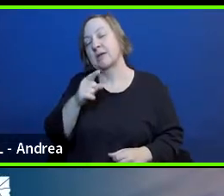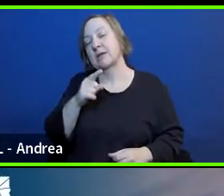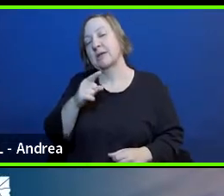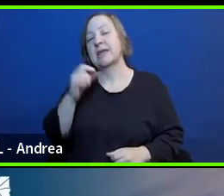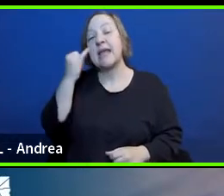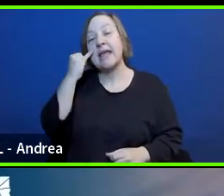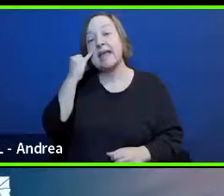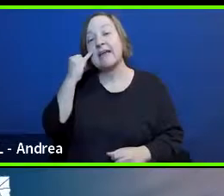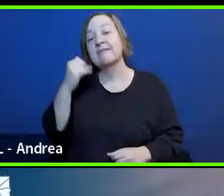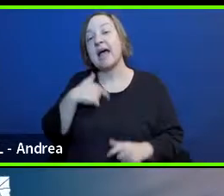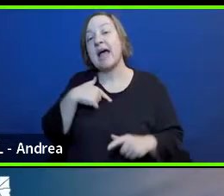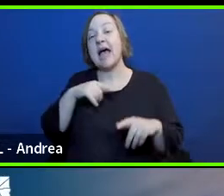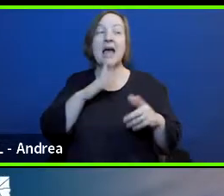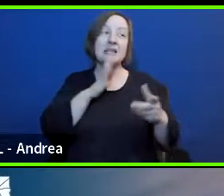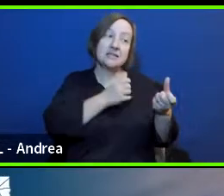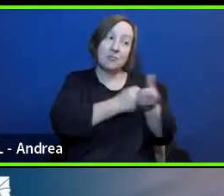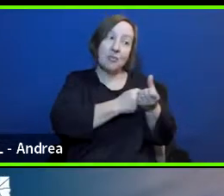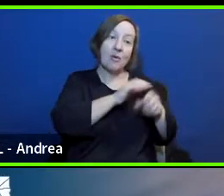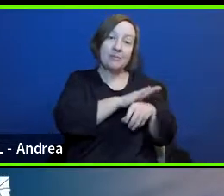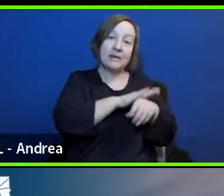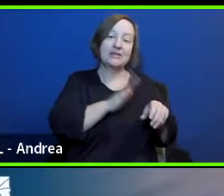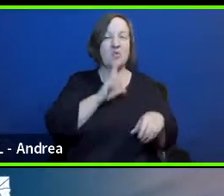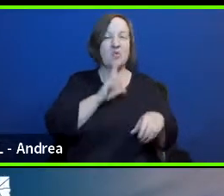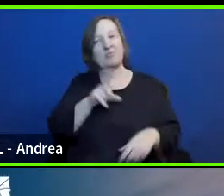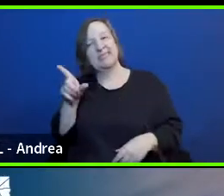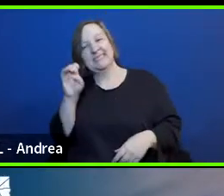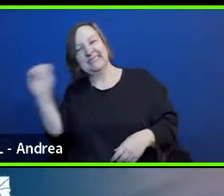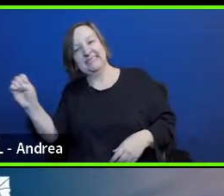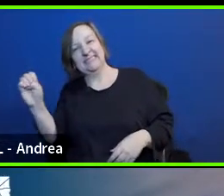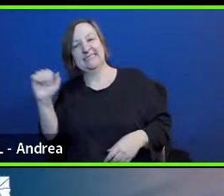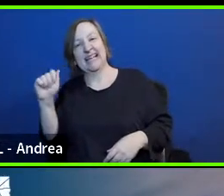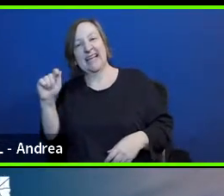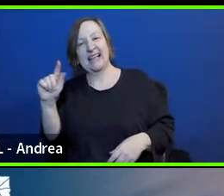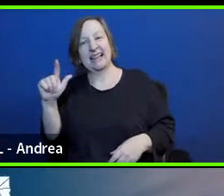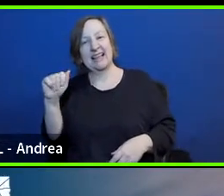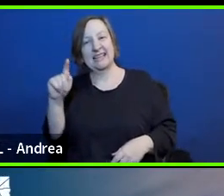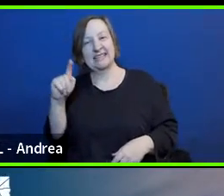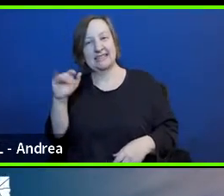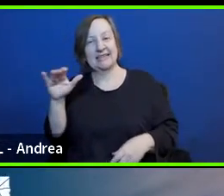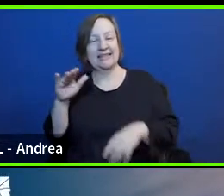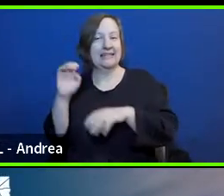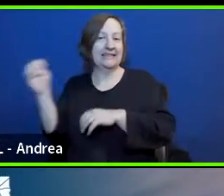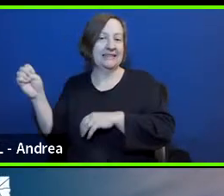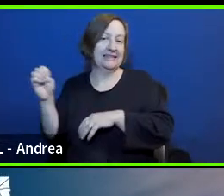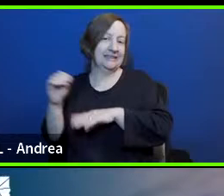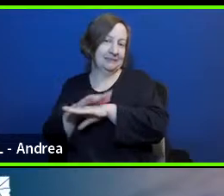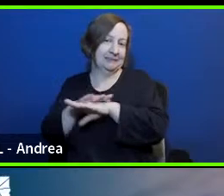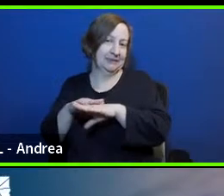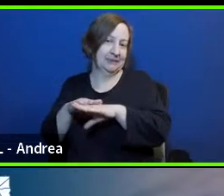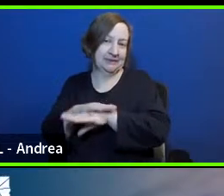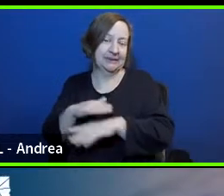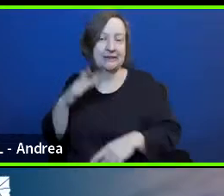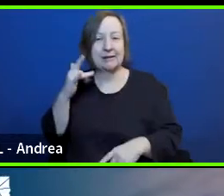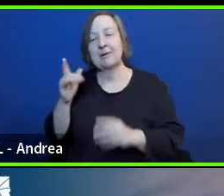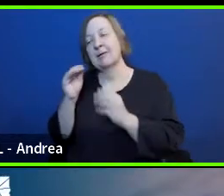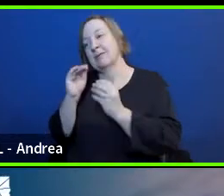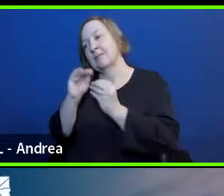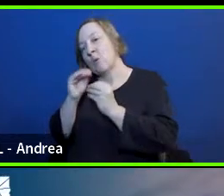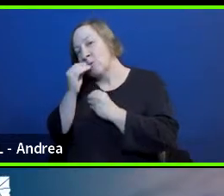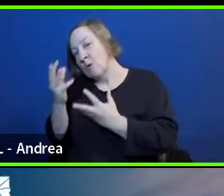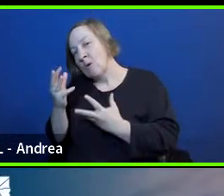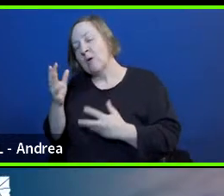if I were to be Team Beach, it would be Atlantic coast, East Coast beaches, because it's warmer.